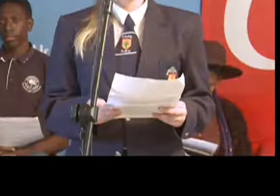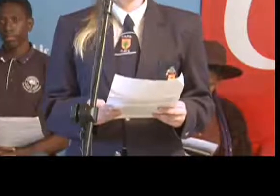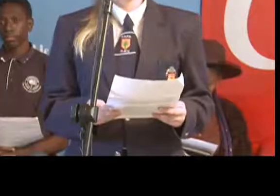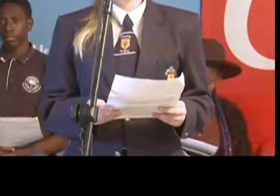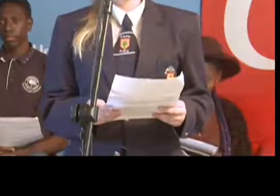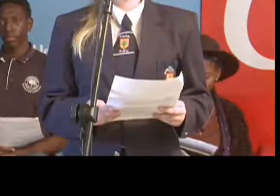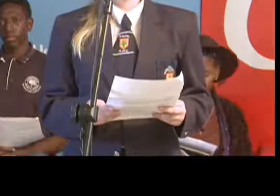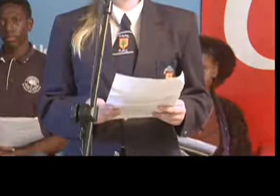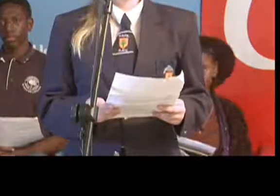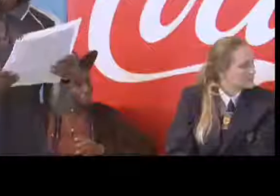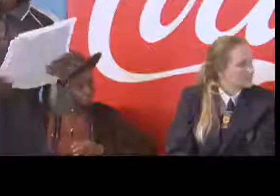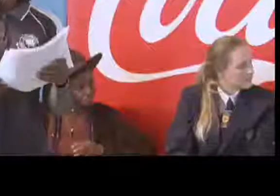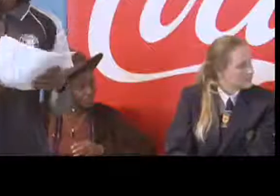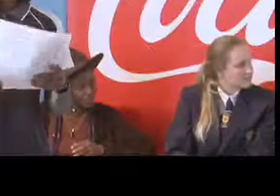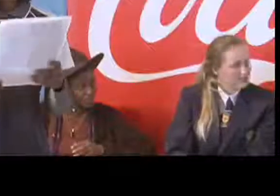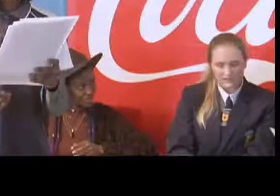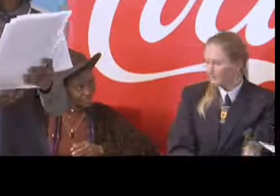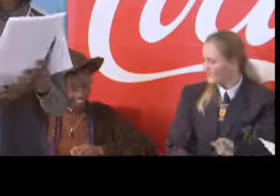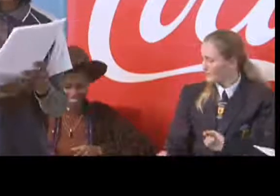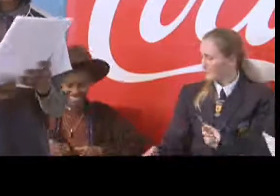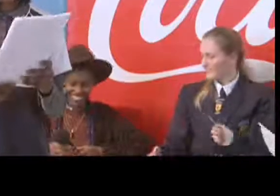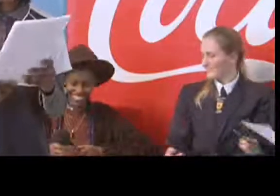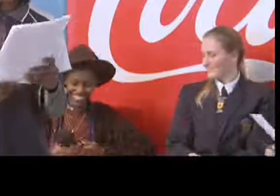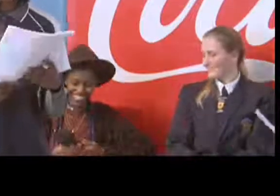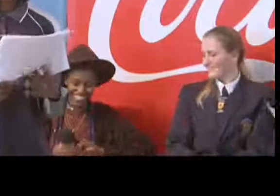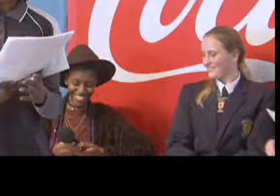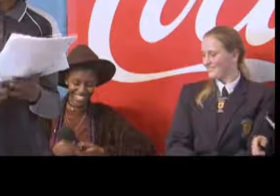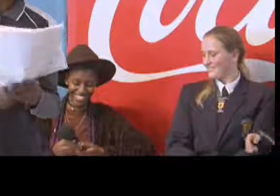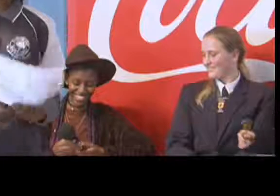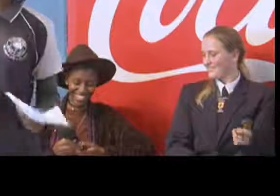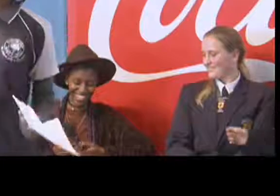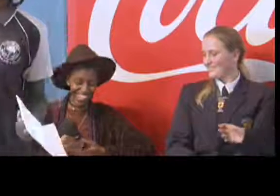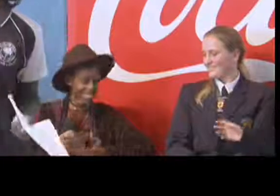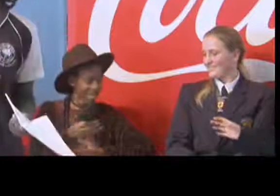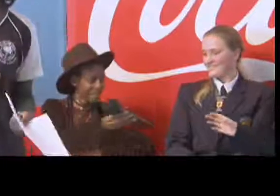and of God's relation to the world. Okay, I would like to move on to my first point. Like my first speaker